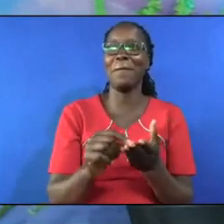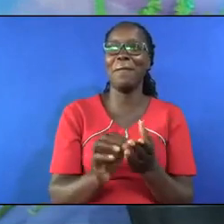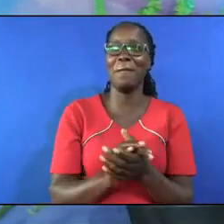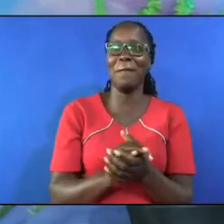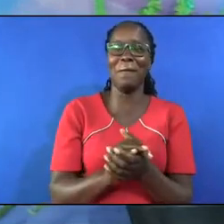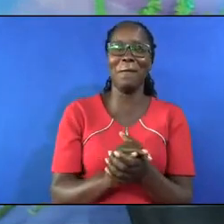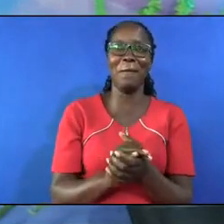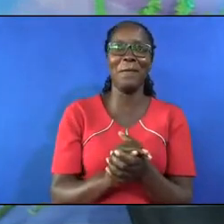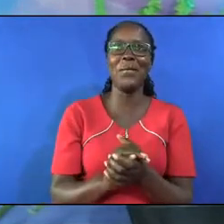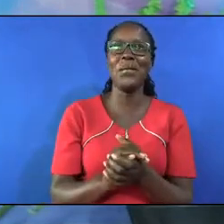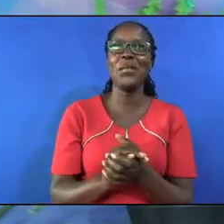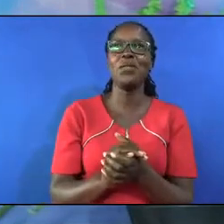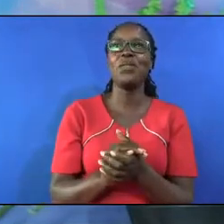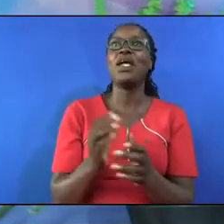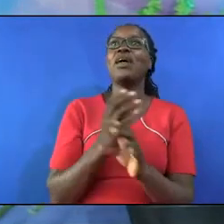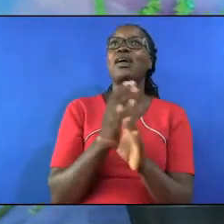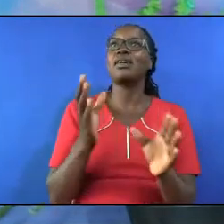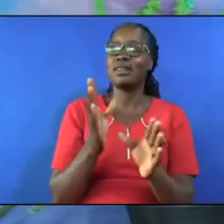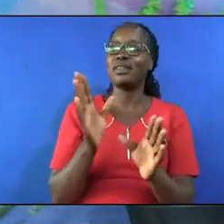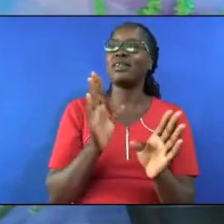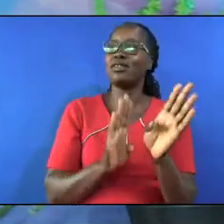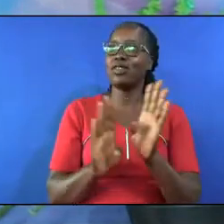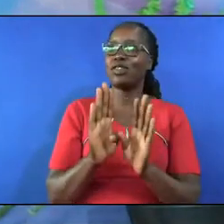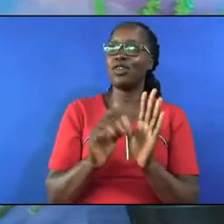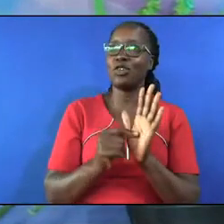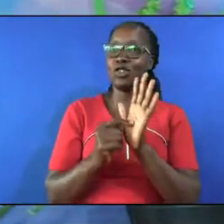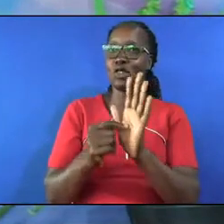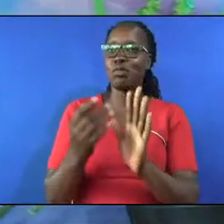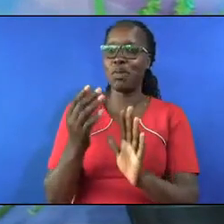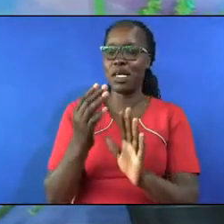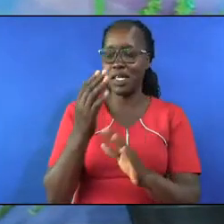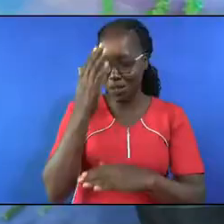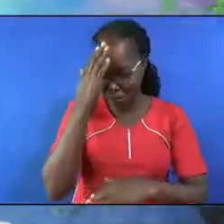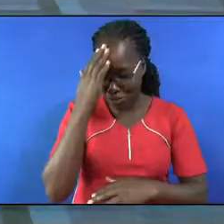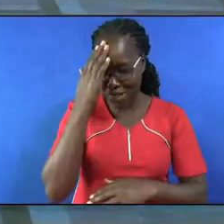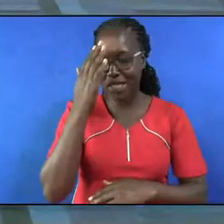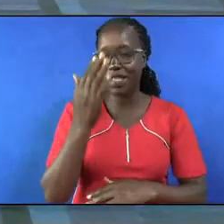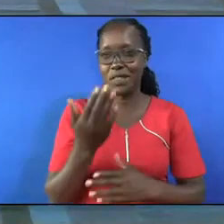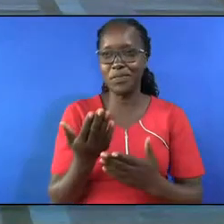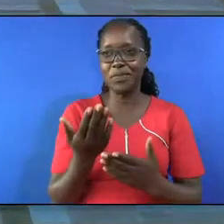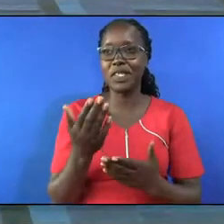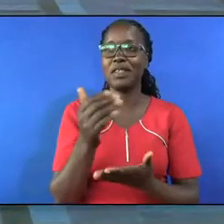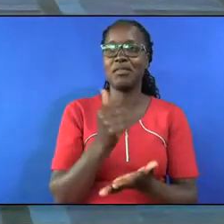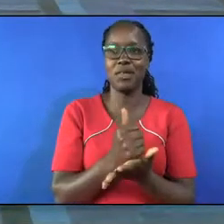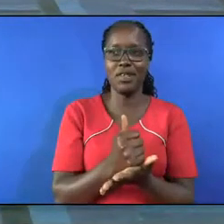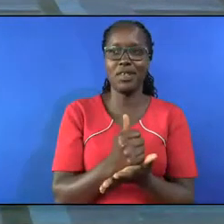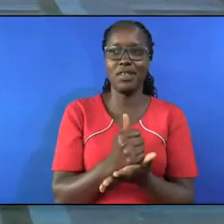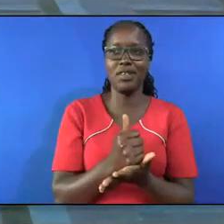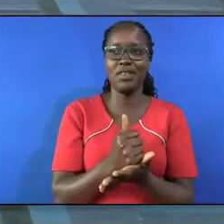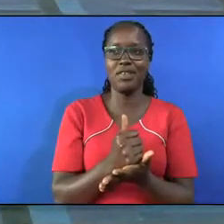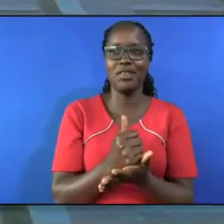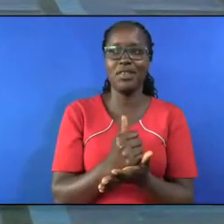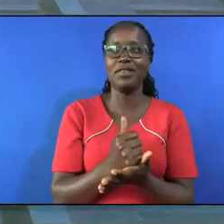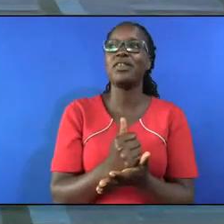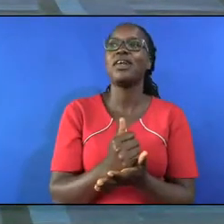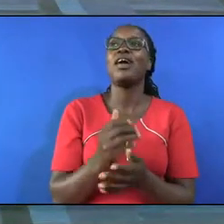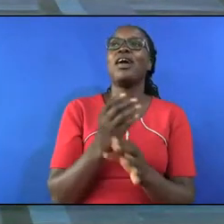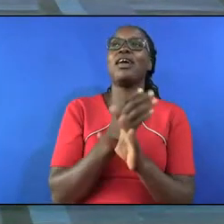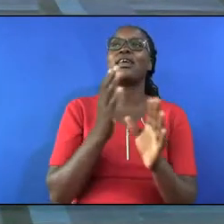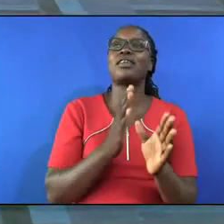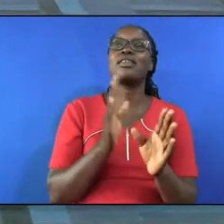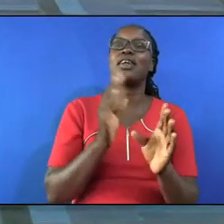says that Christian zeal is characterized by humility and prayer. Amen? Amen? Christian zeal